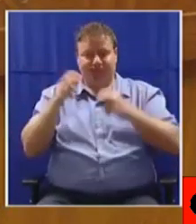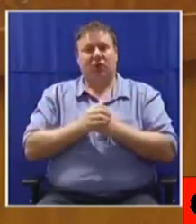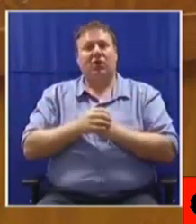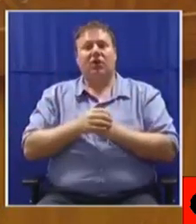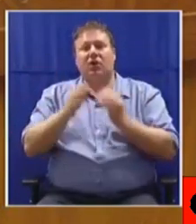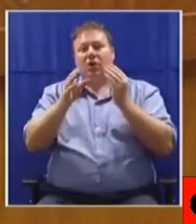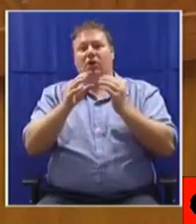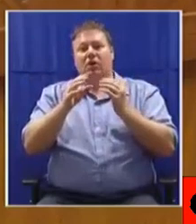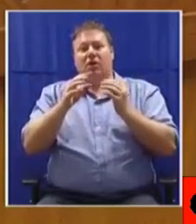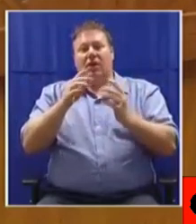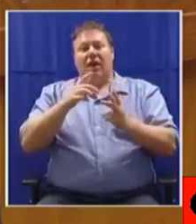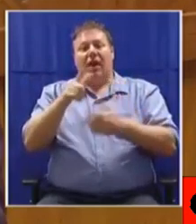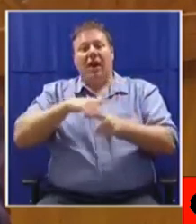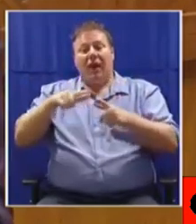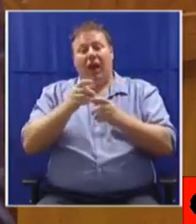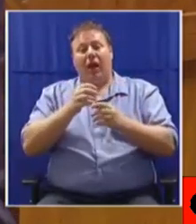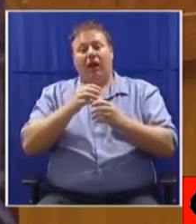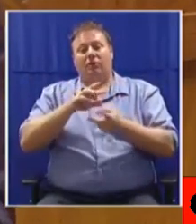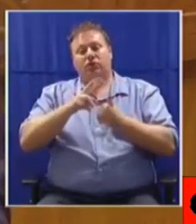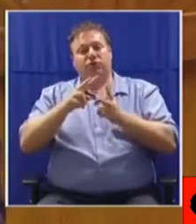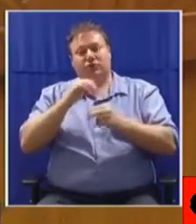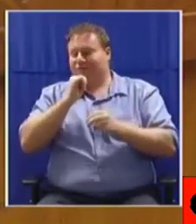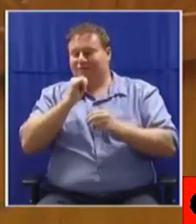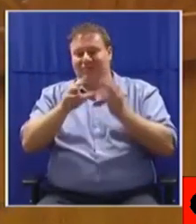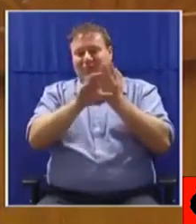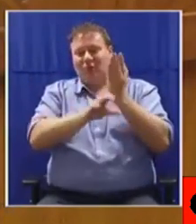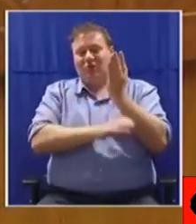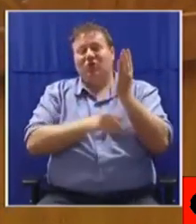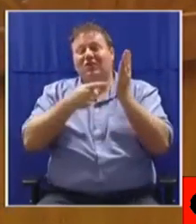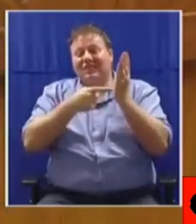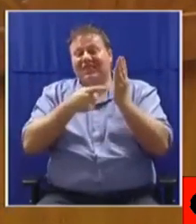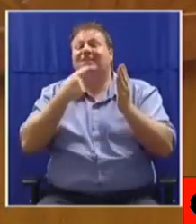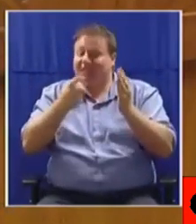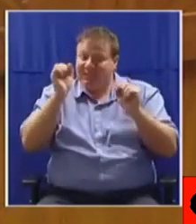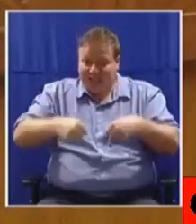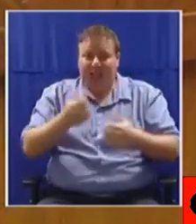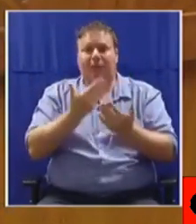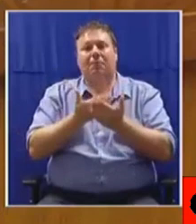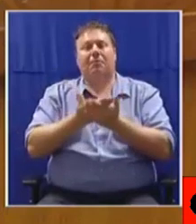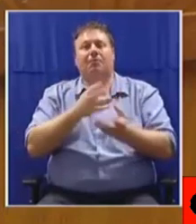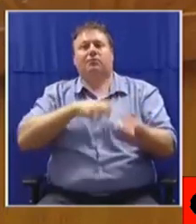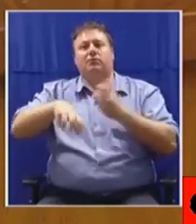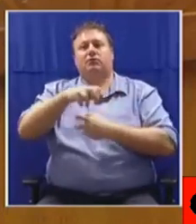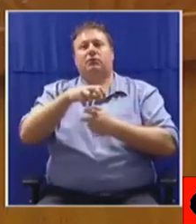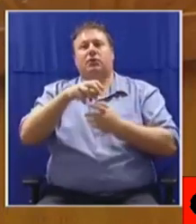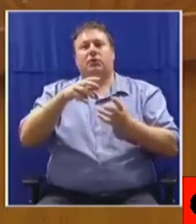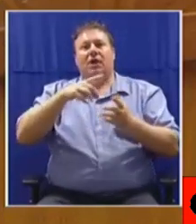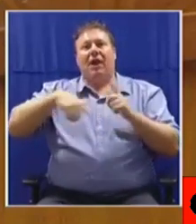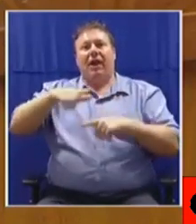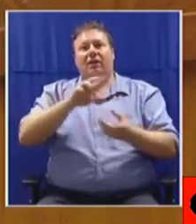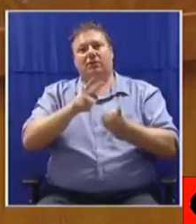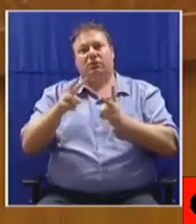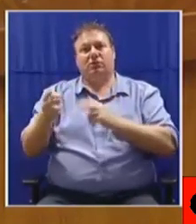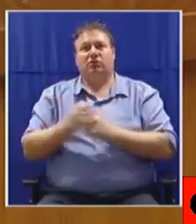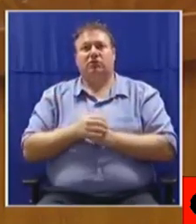fact requires and facilitates extensive and progressive programs of land reform. It provides for constitutional and